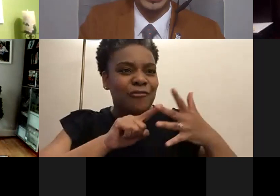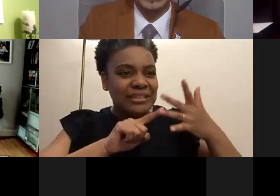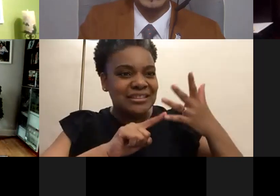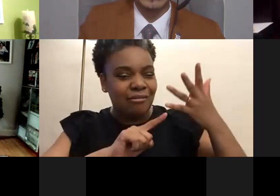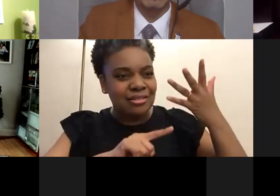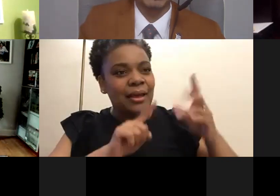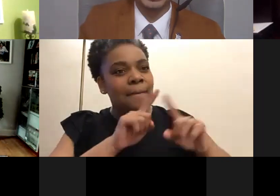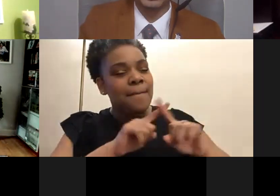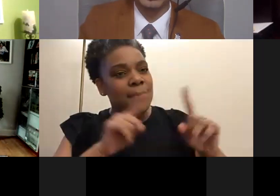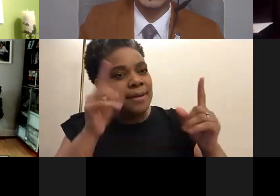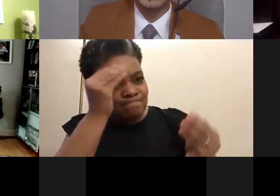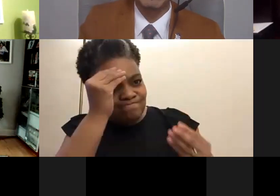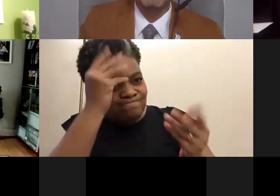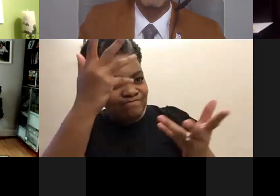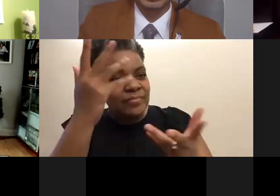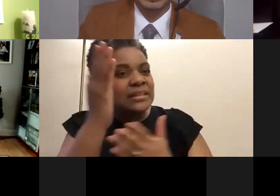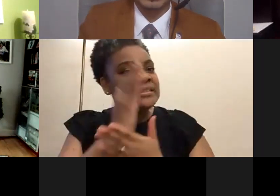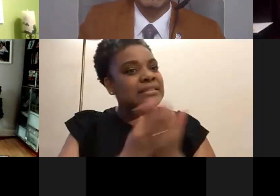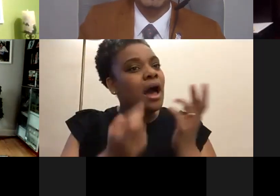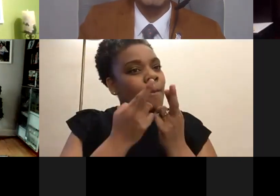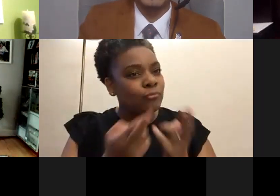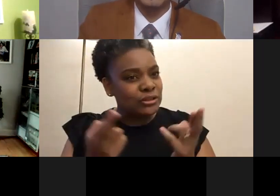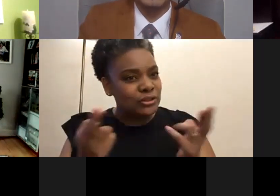you with some resources